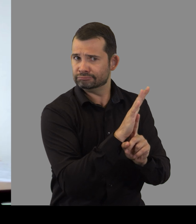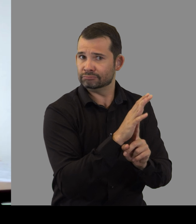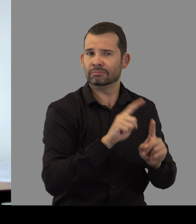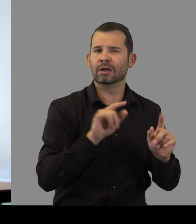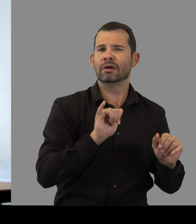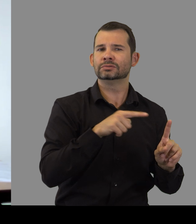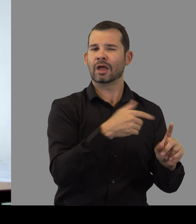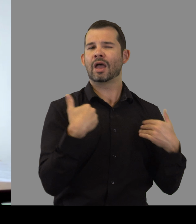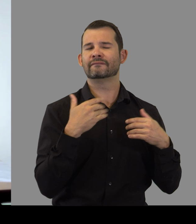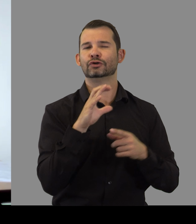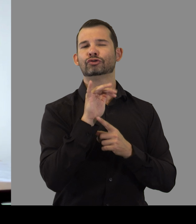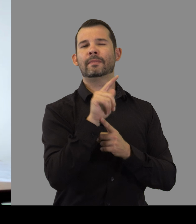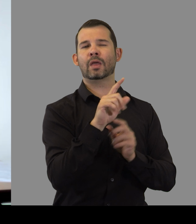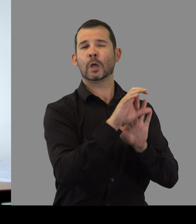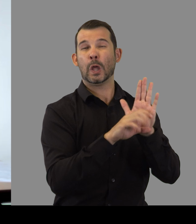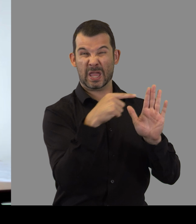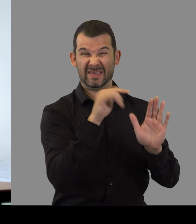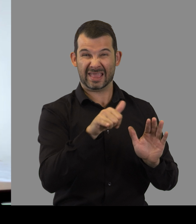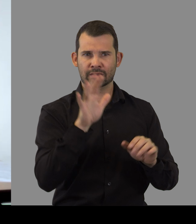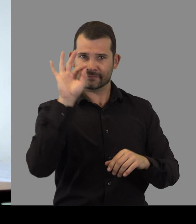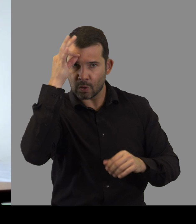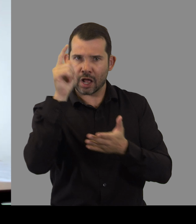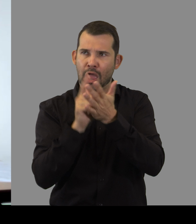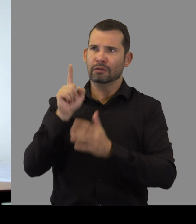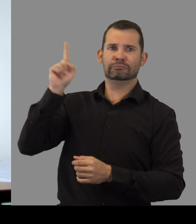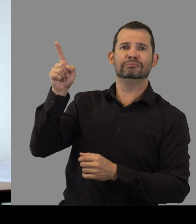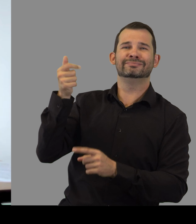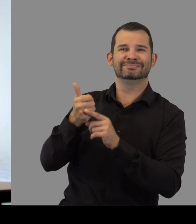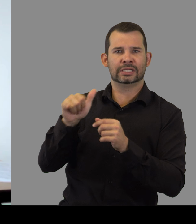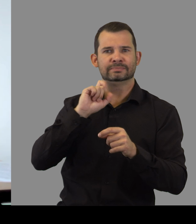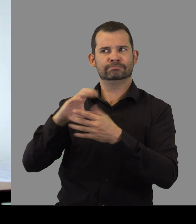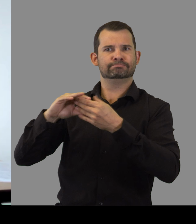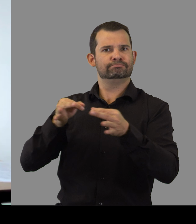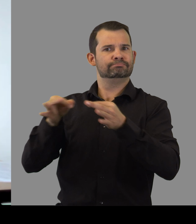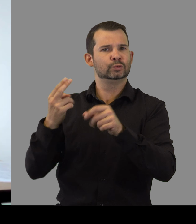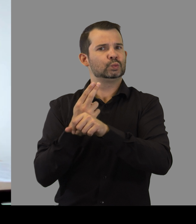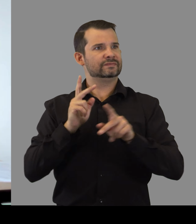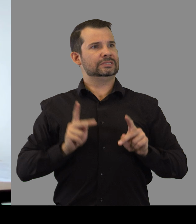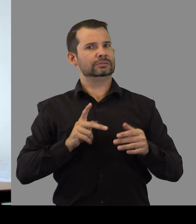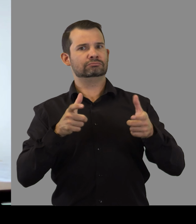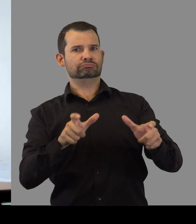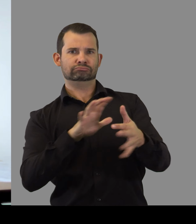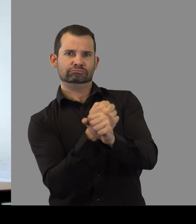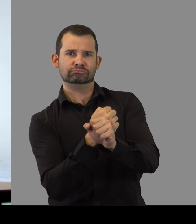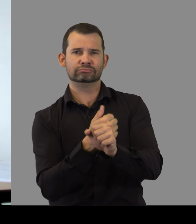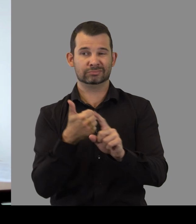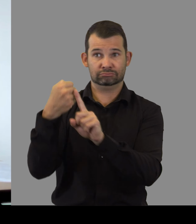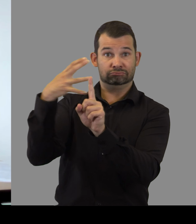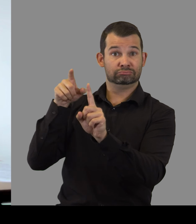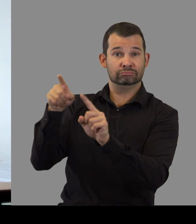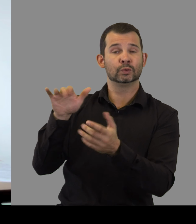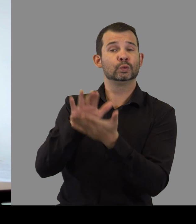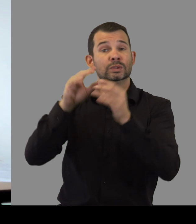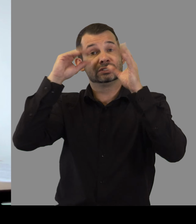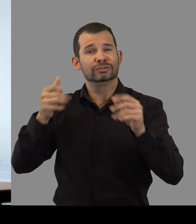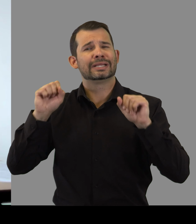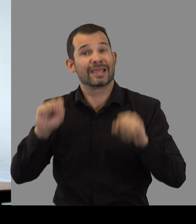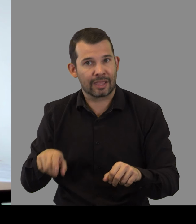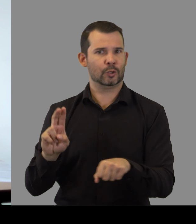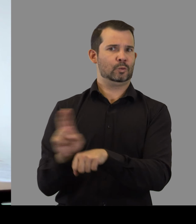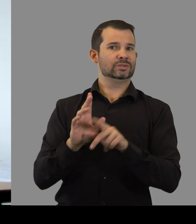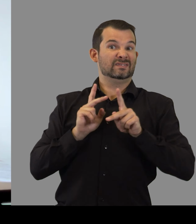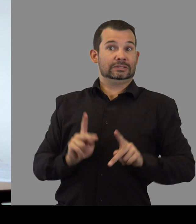is the Criminal Code, which is a federal law that does speak to the use of physical restraints. It outlines that school teachers